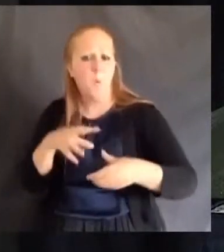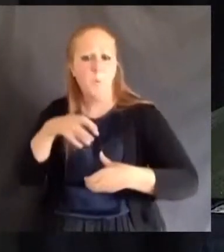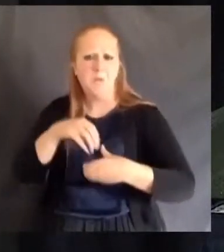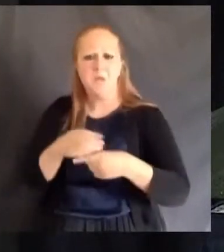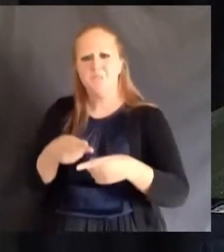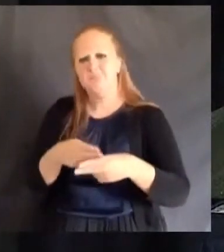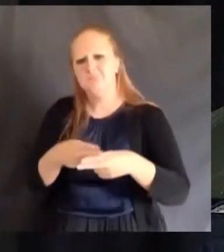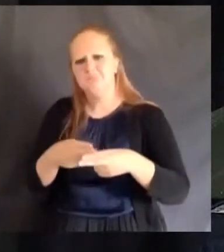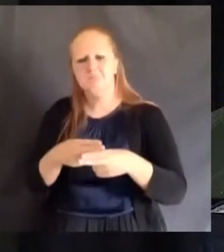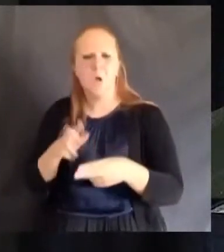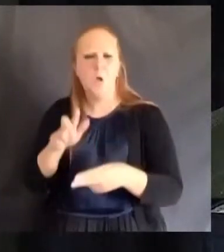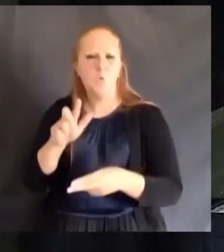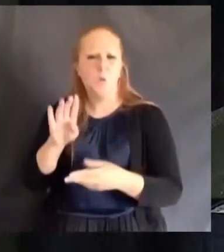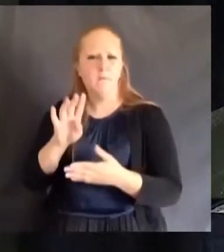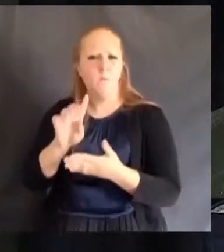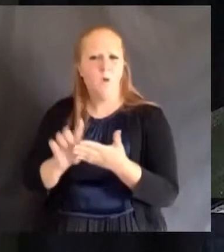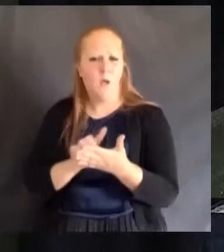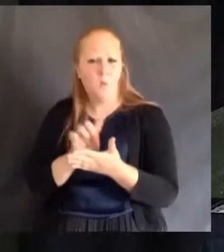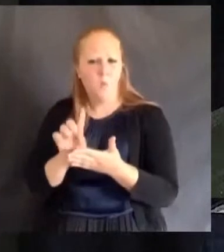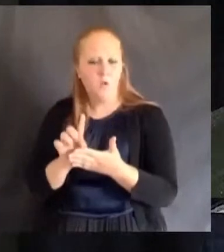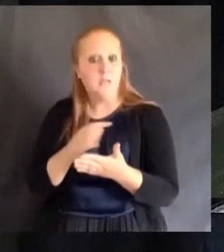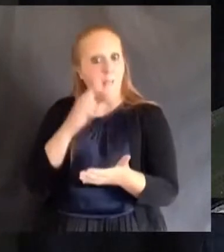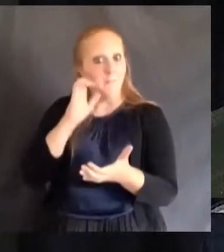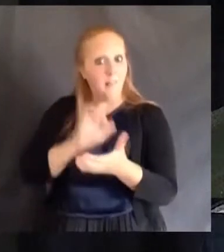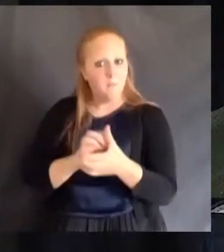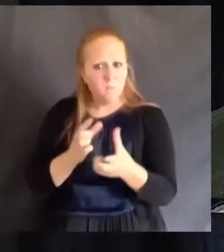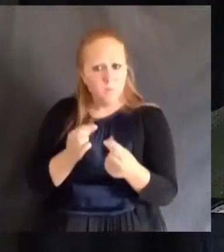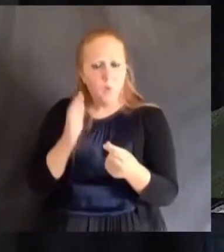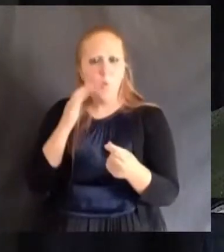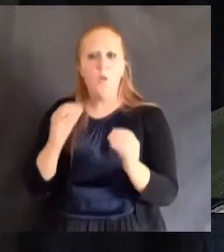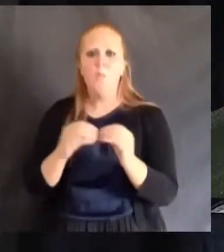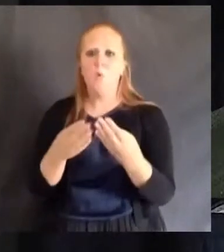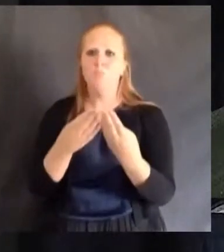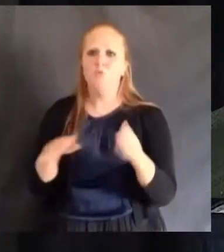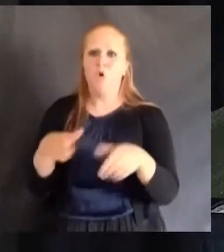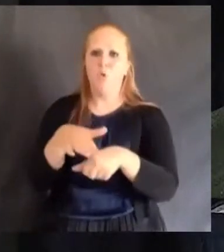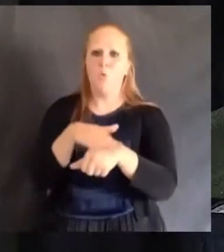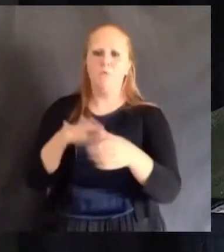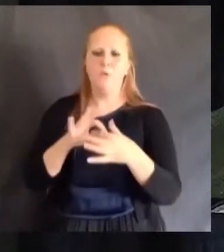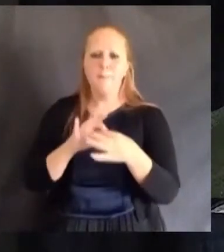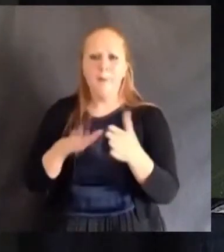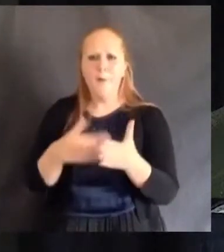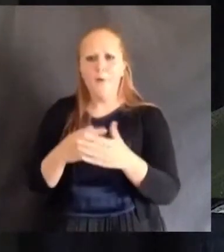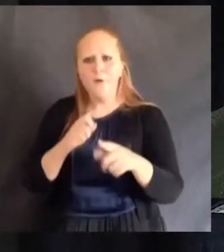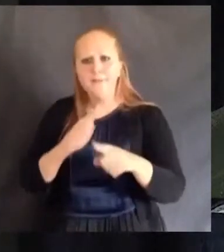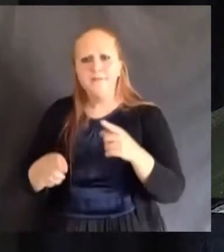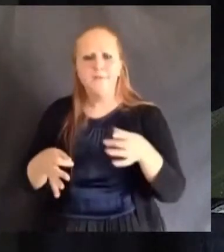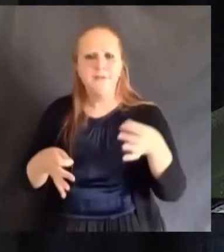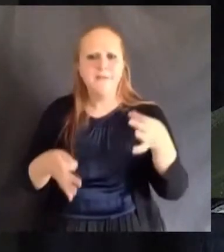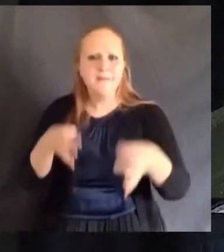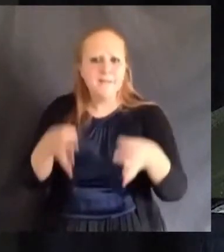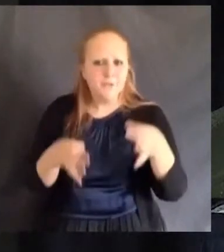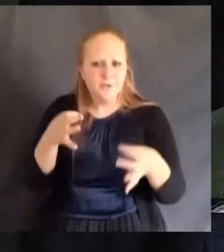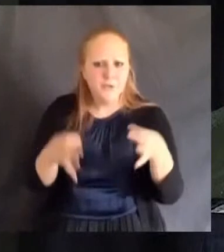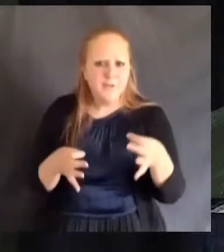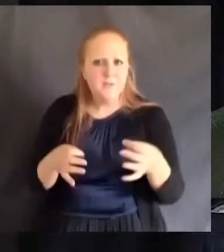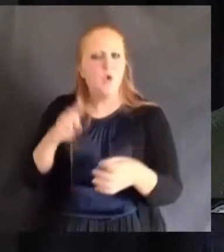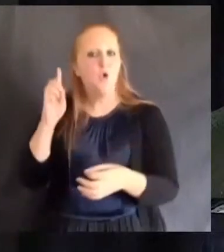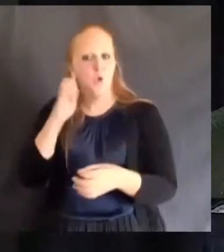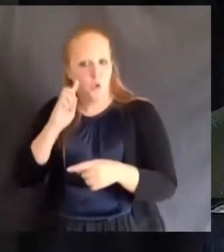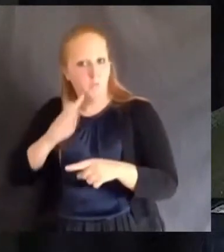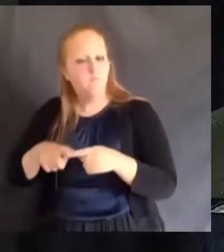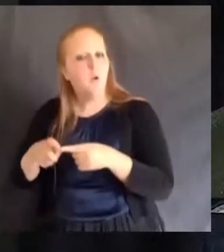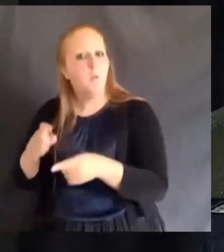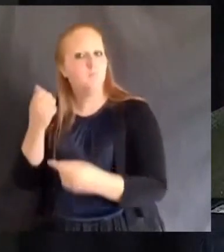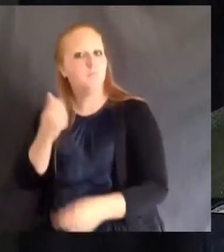tentatively. And I think that she's doing a broad overview based on the hearings that she had conducted, what she heard directly from the